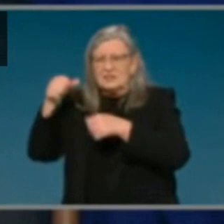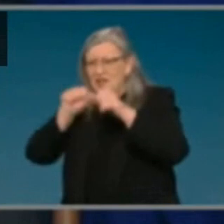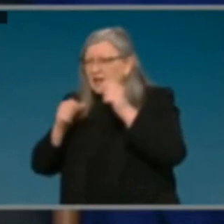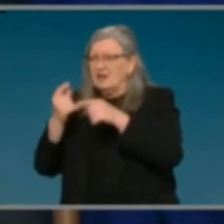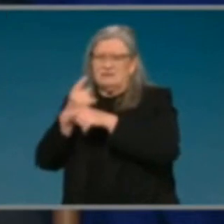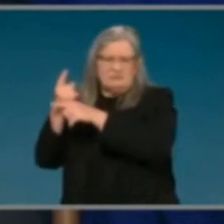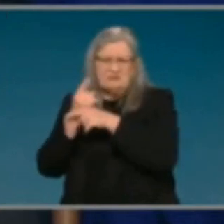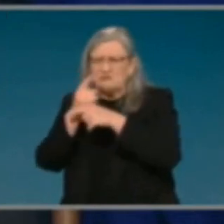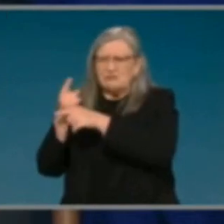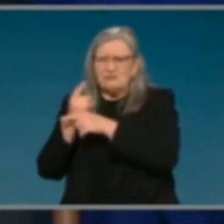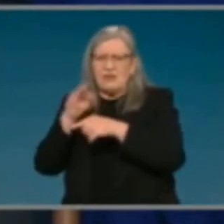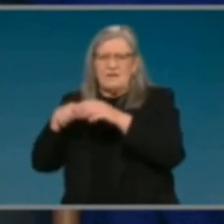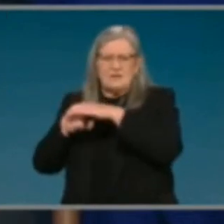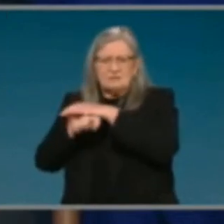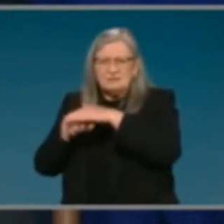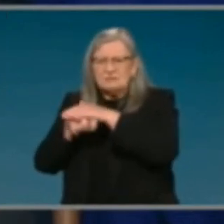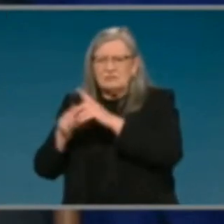there, which will be advised to